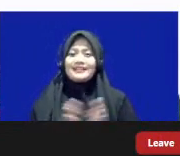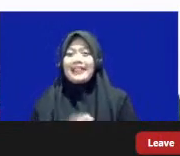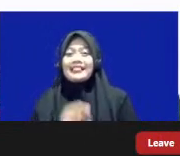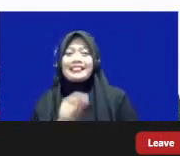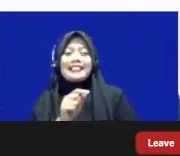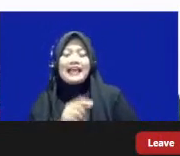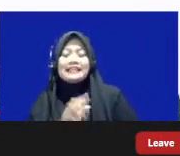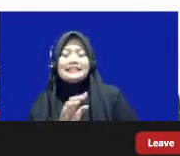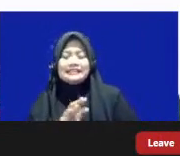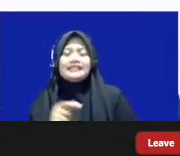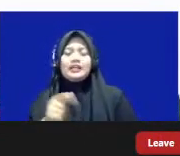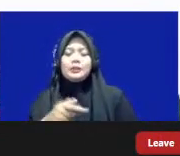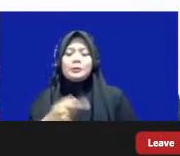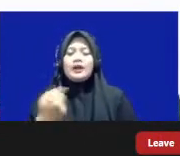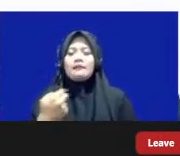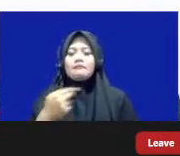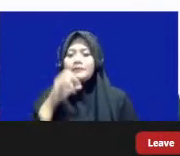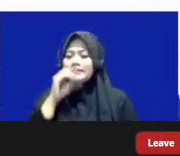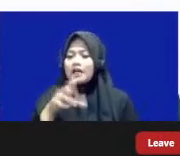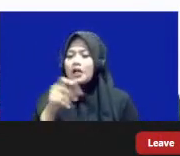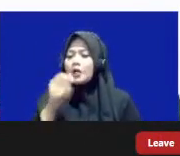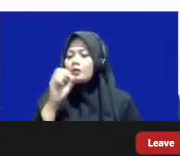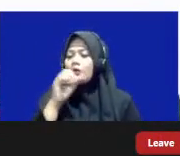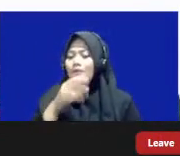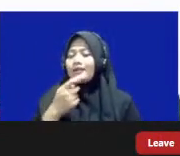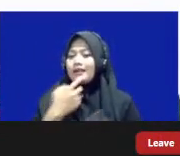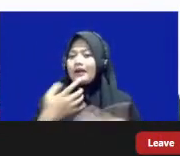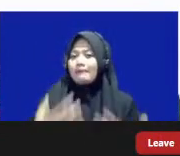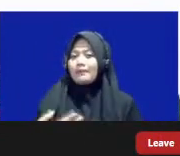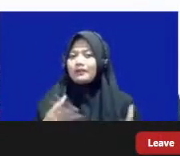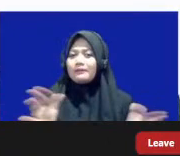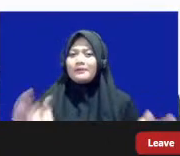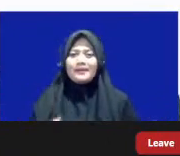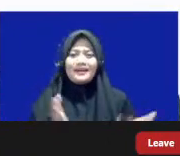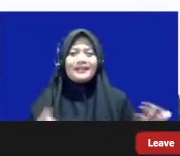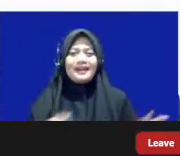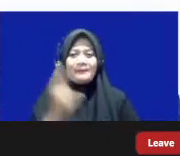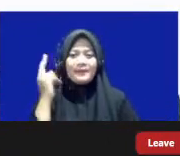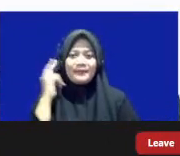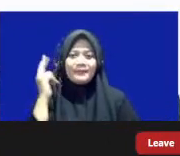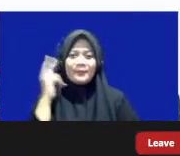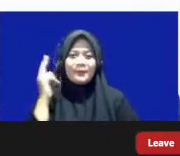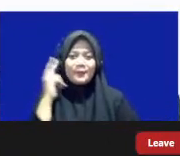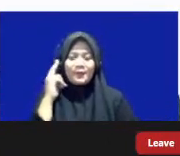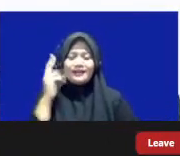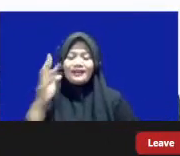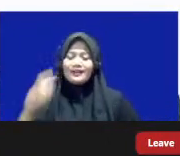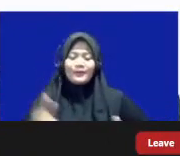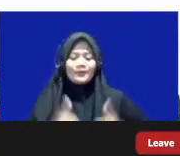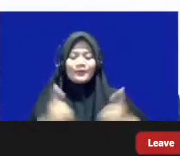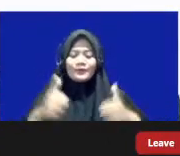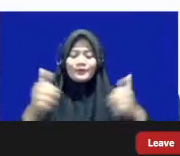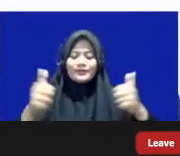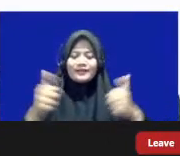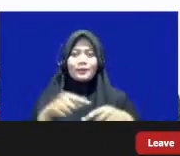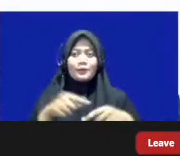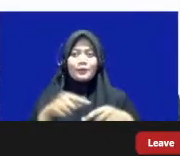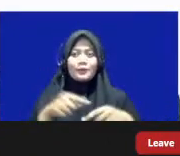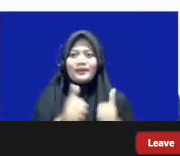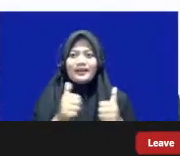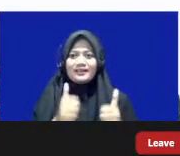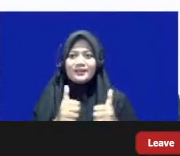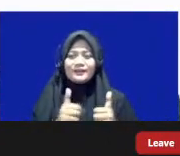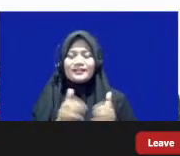how we made the success. It was excellent, but I want to add some few